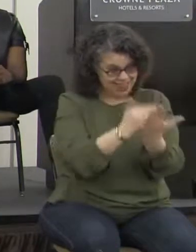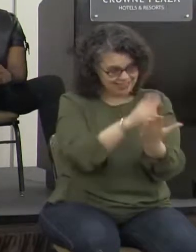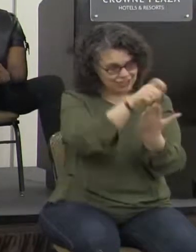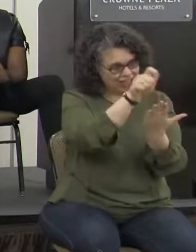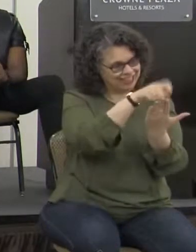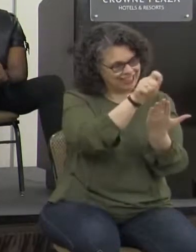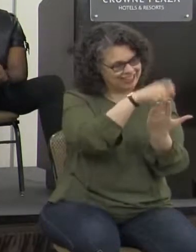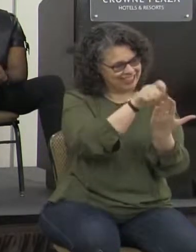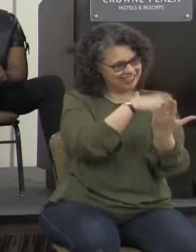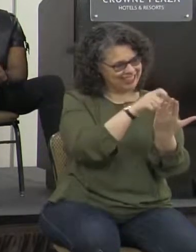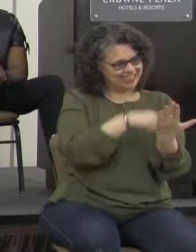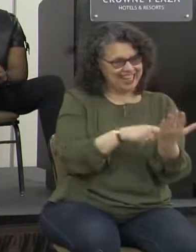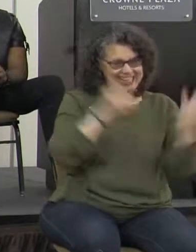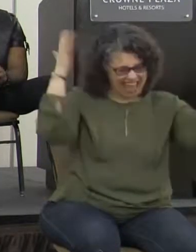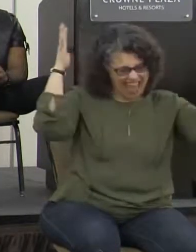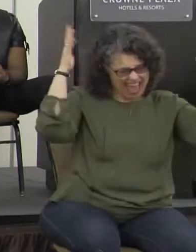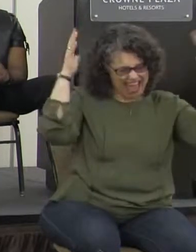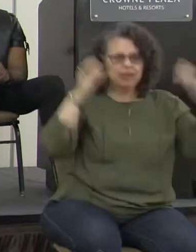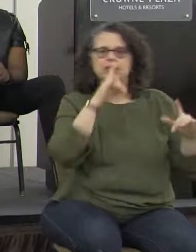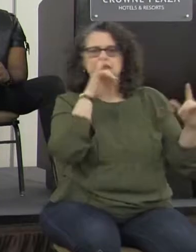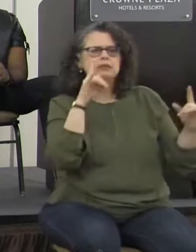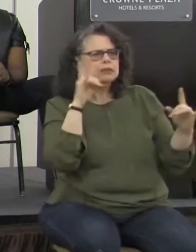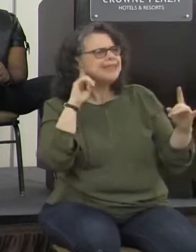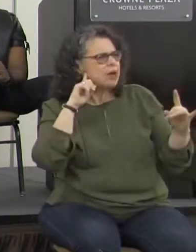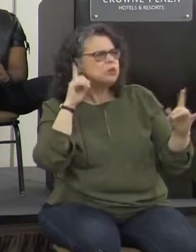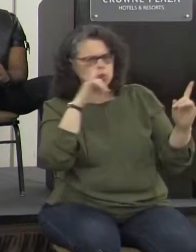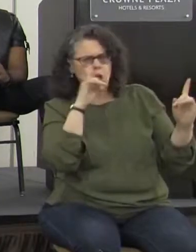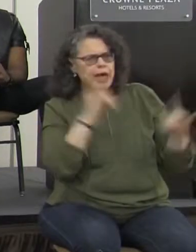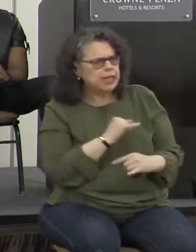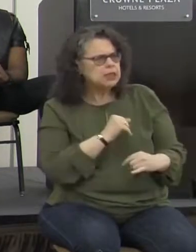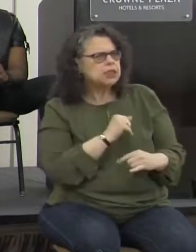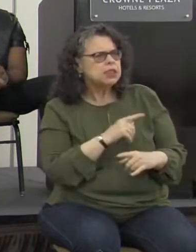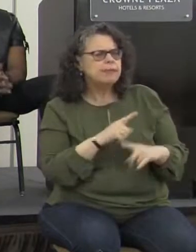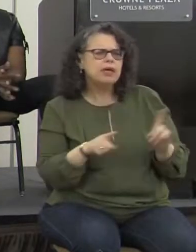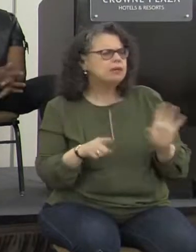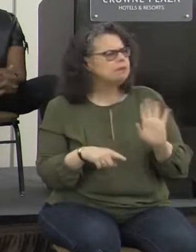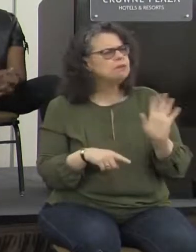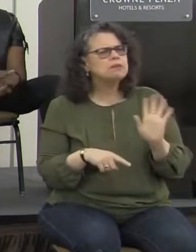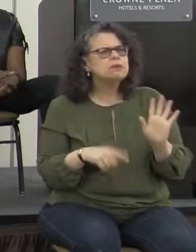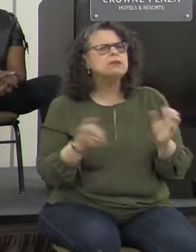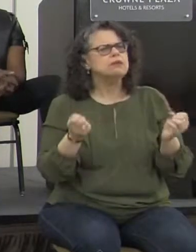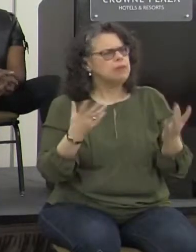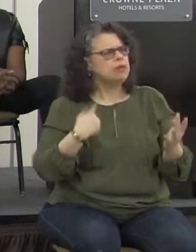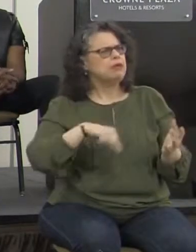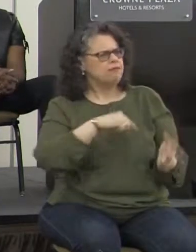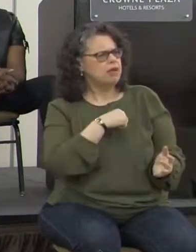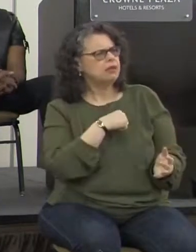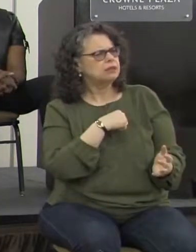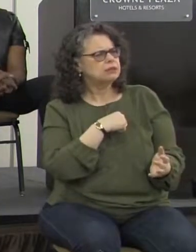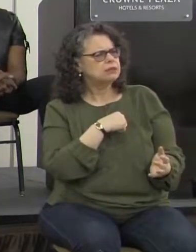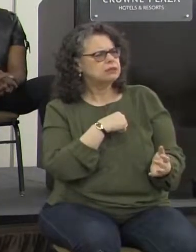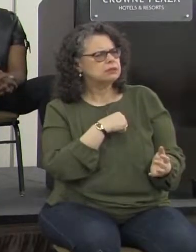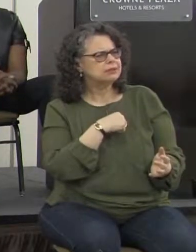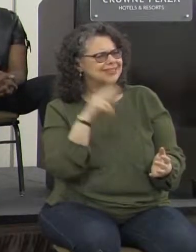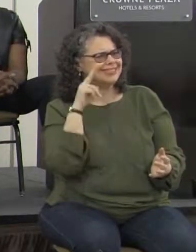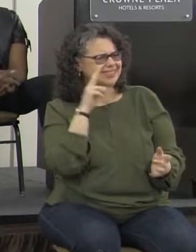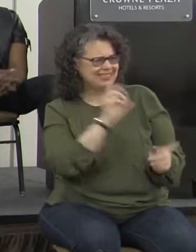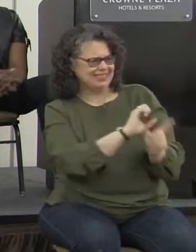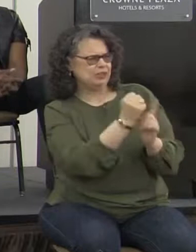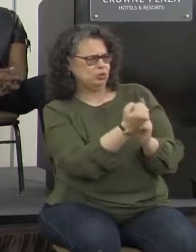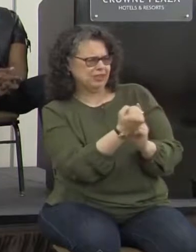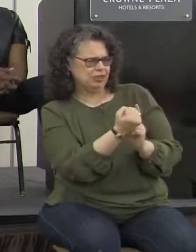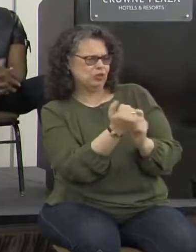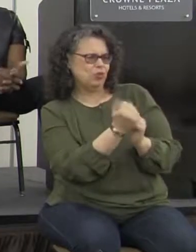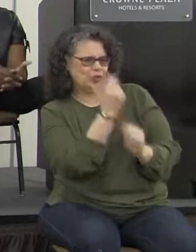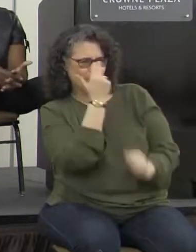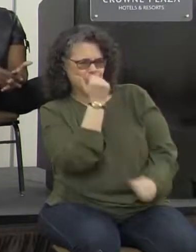Yes. And I know that sounds really sarcastic, but understand that a lot of us, we treat these kind of situations with